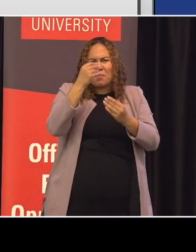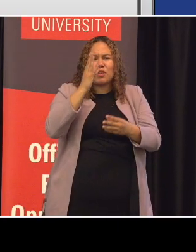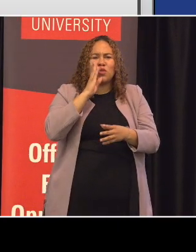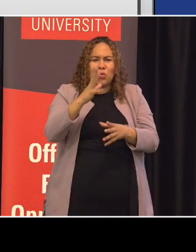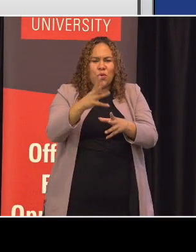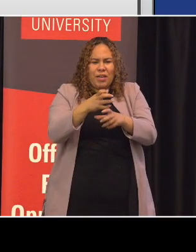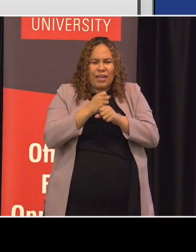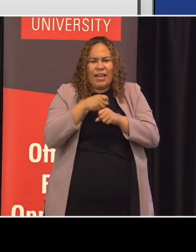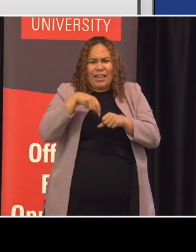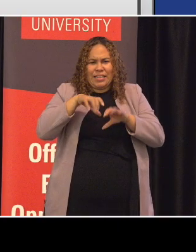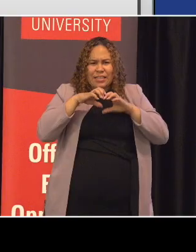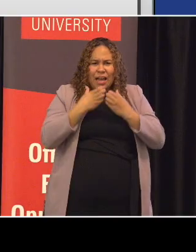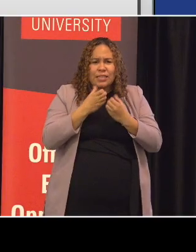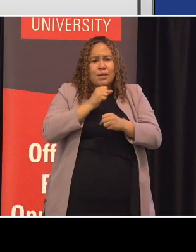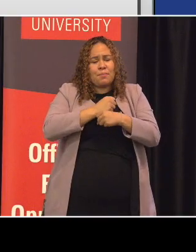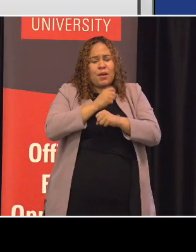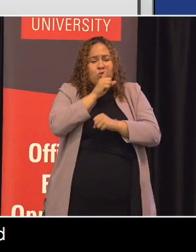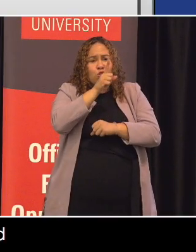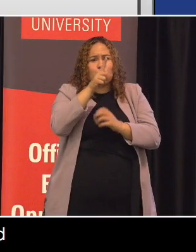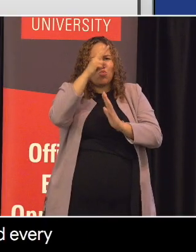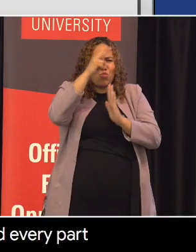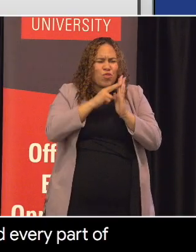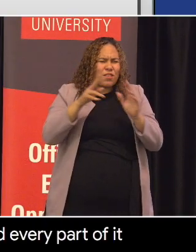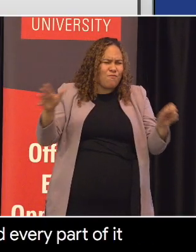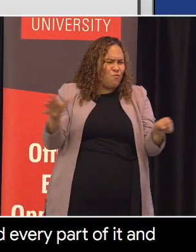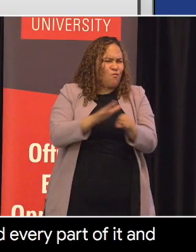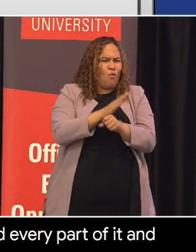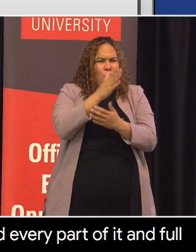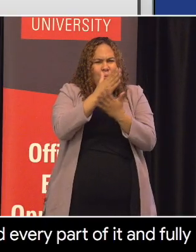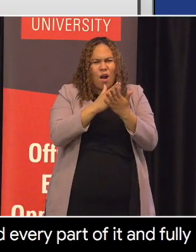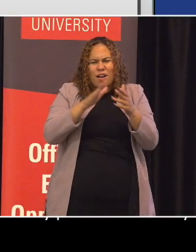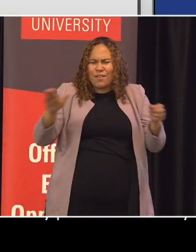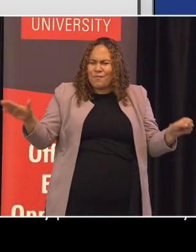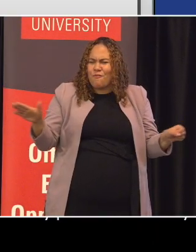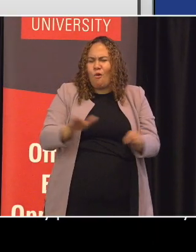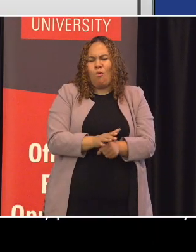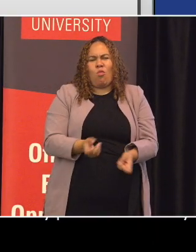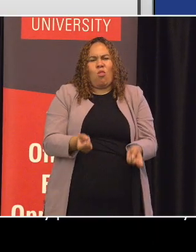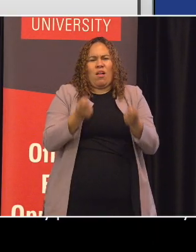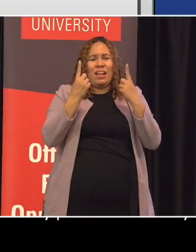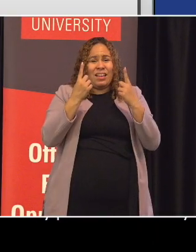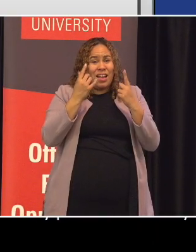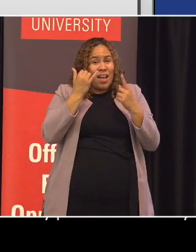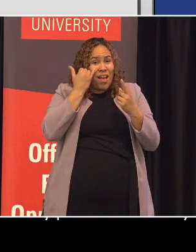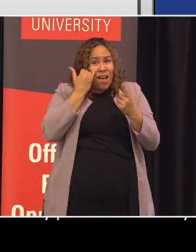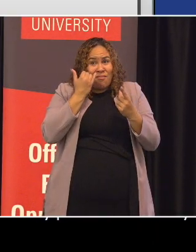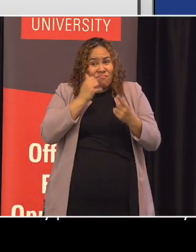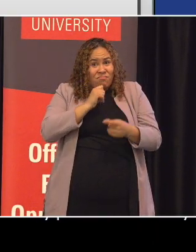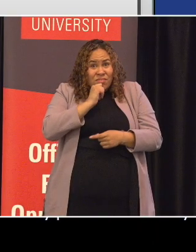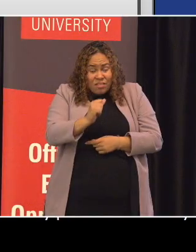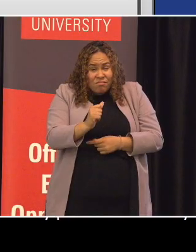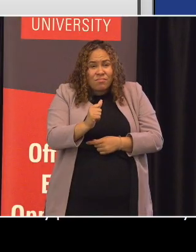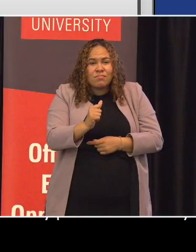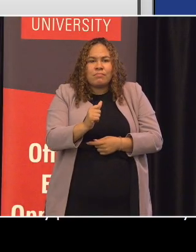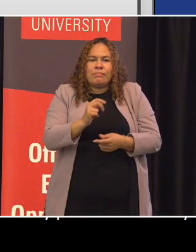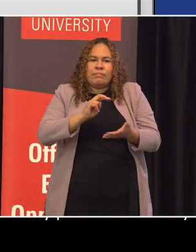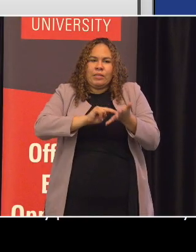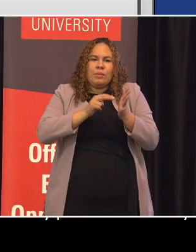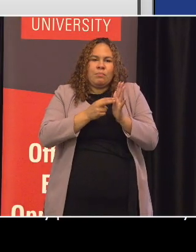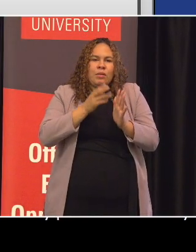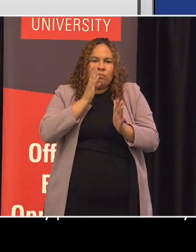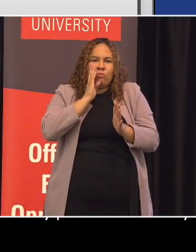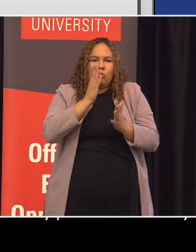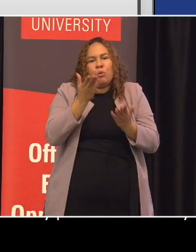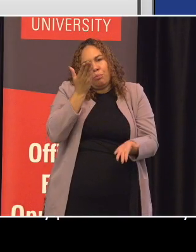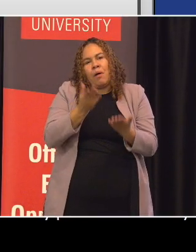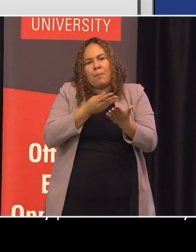in this class. Make sure you read every part of it and fully understand it. Failure to do so will most likely result in you failing